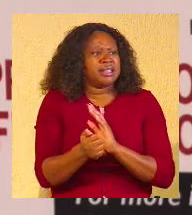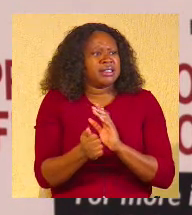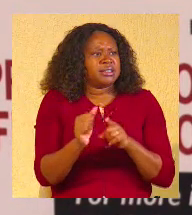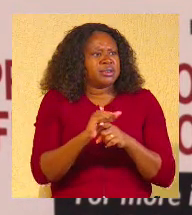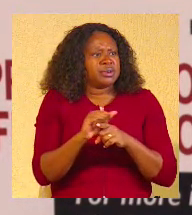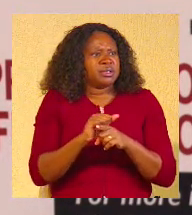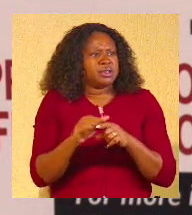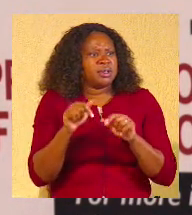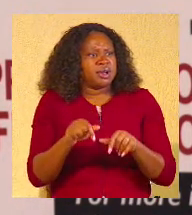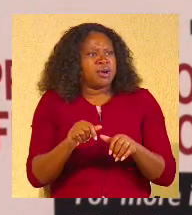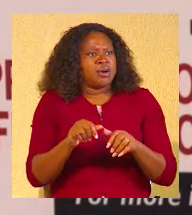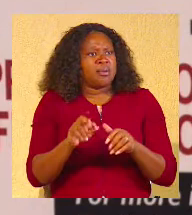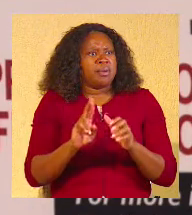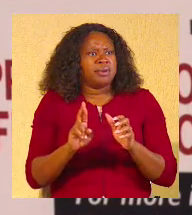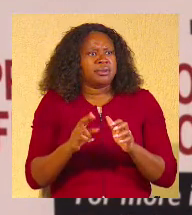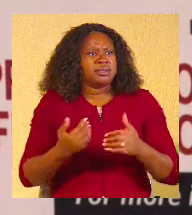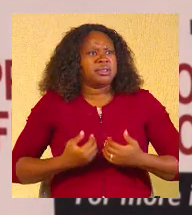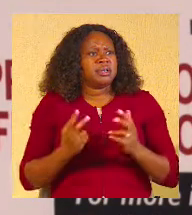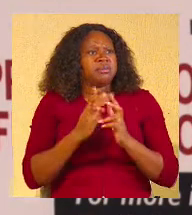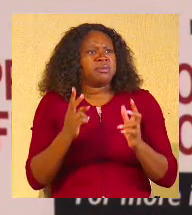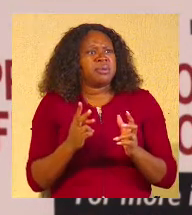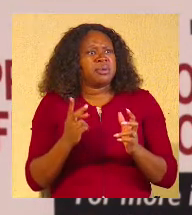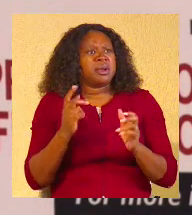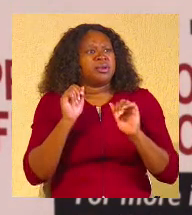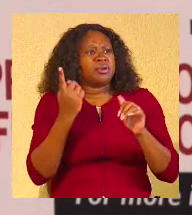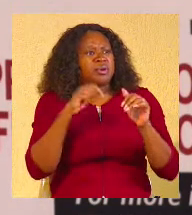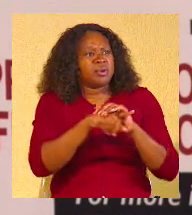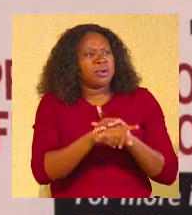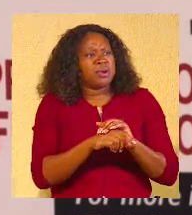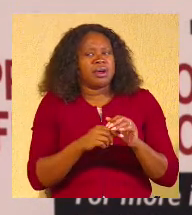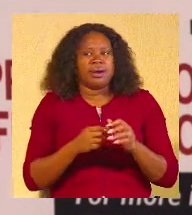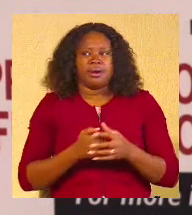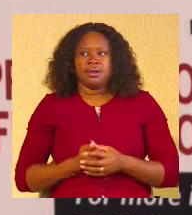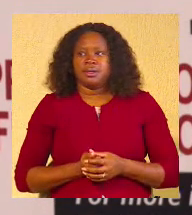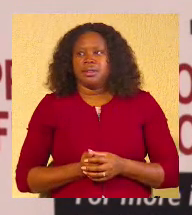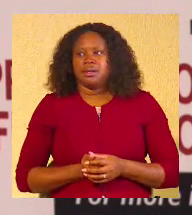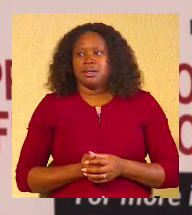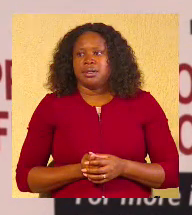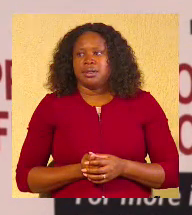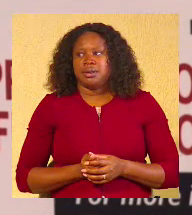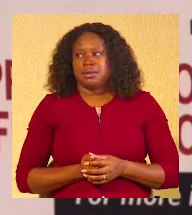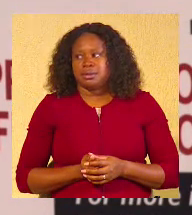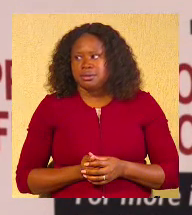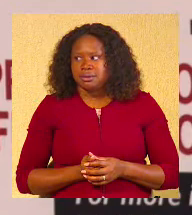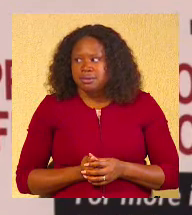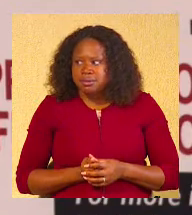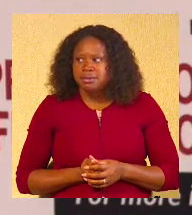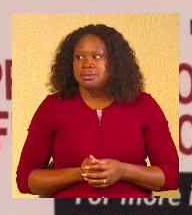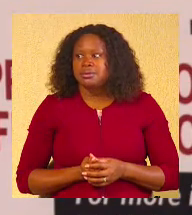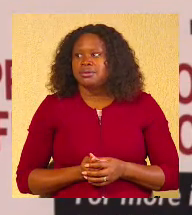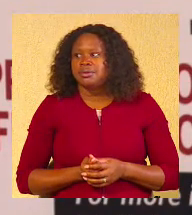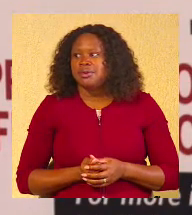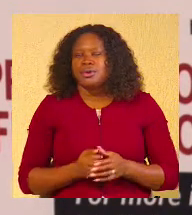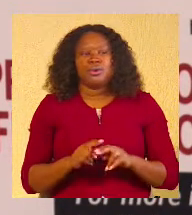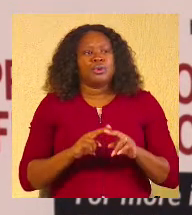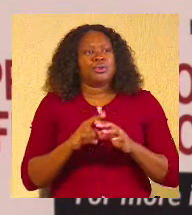in the regions where young people could escape to and use the internet facilities to study or use